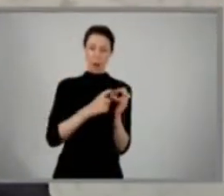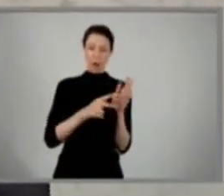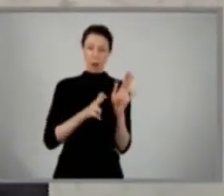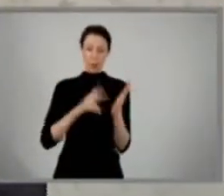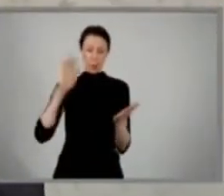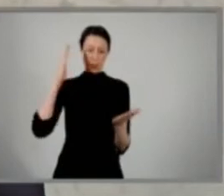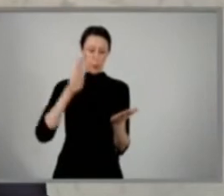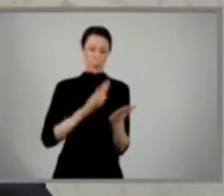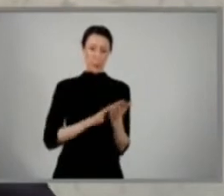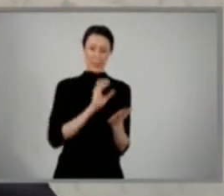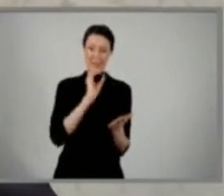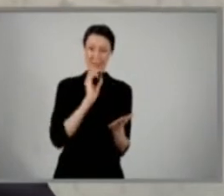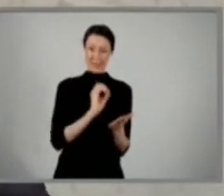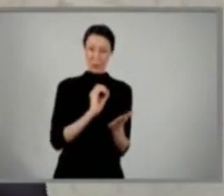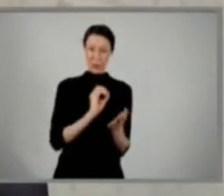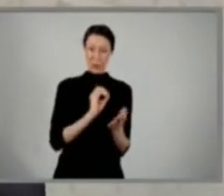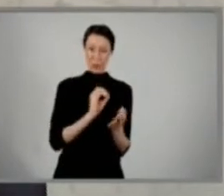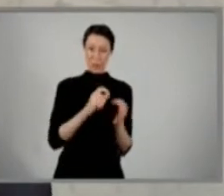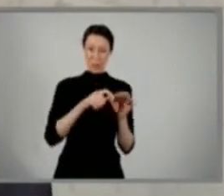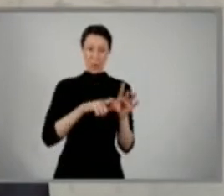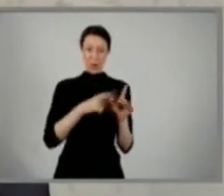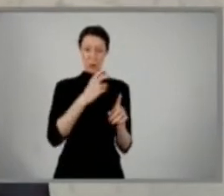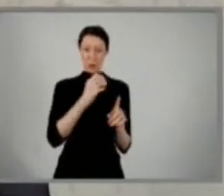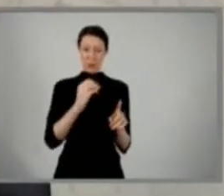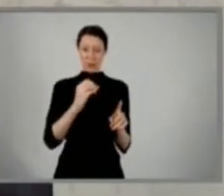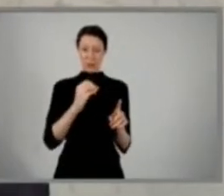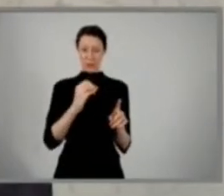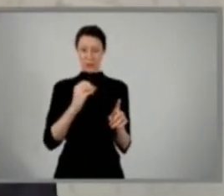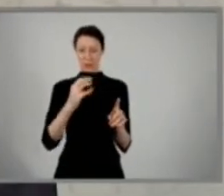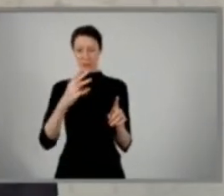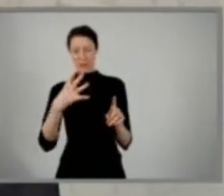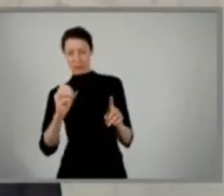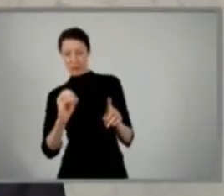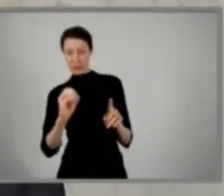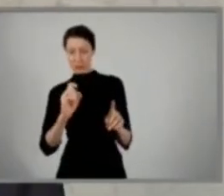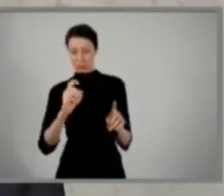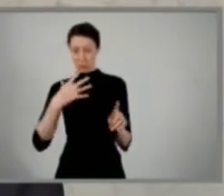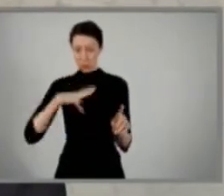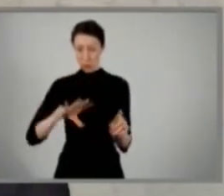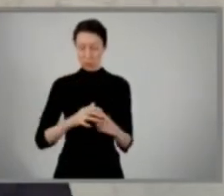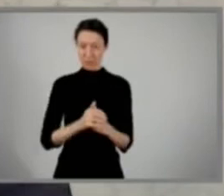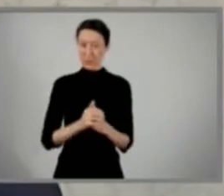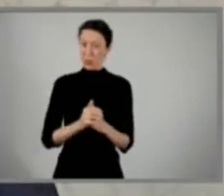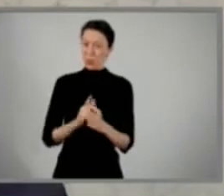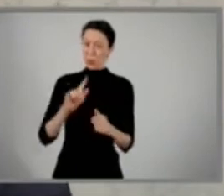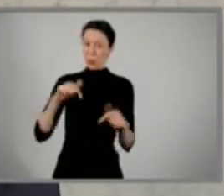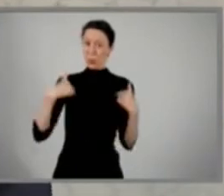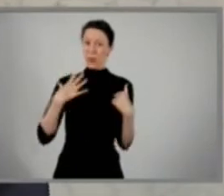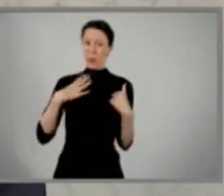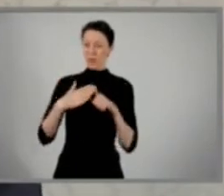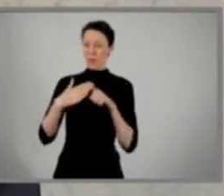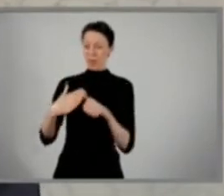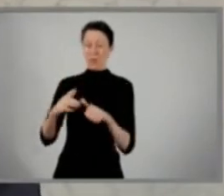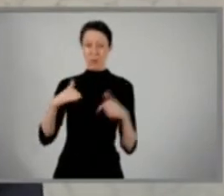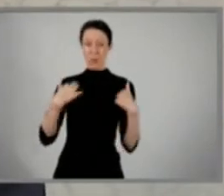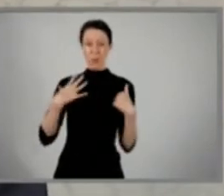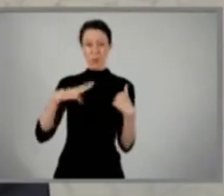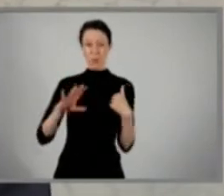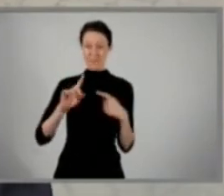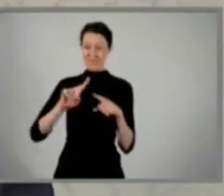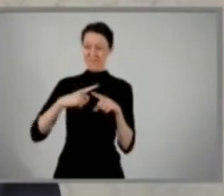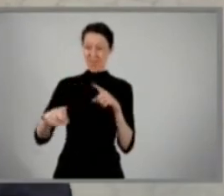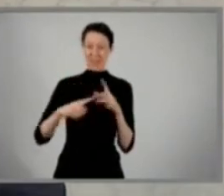do so with economic efficiency, and I think that the measures that I just mentioned to you are the kinds of things that you would be putting in